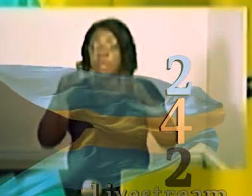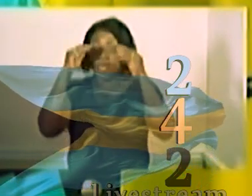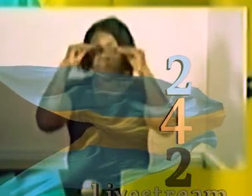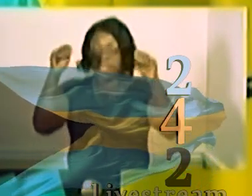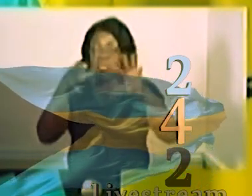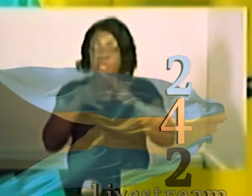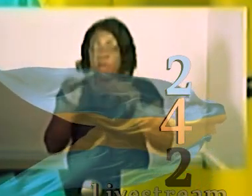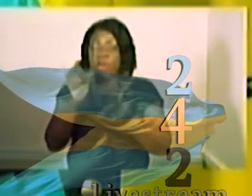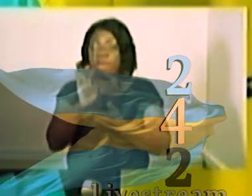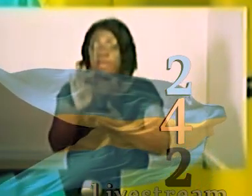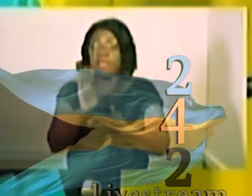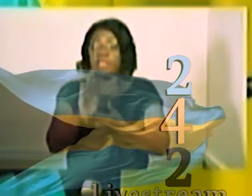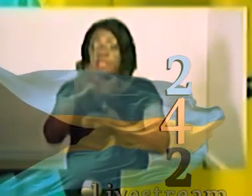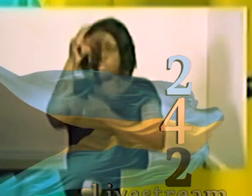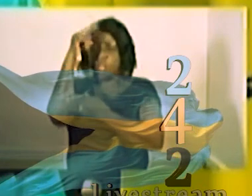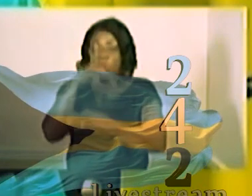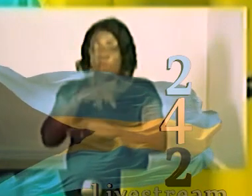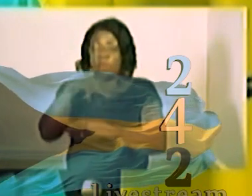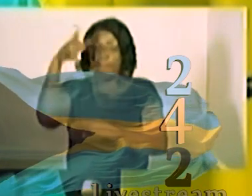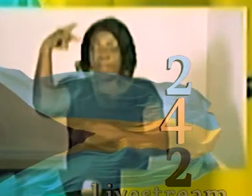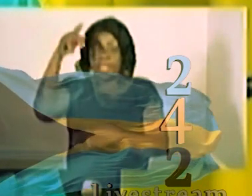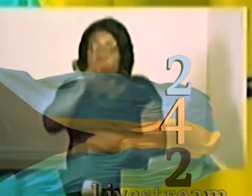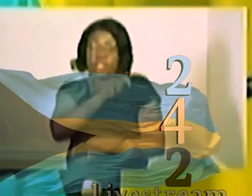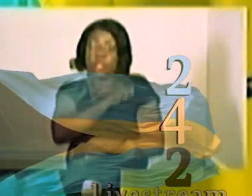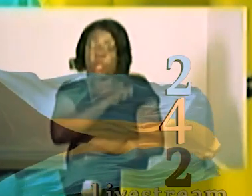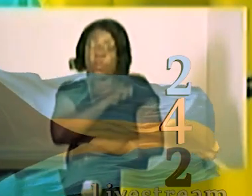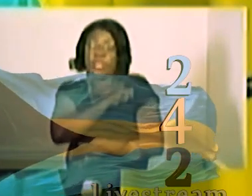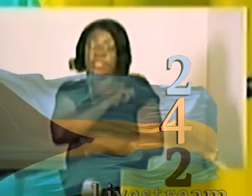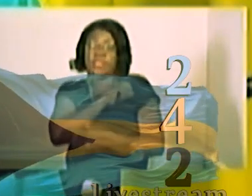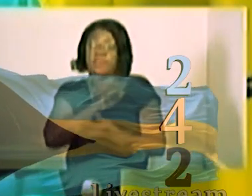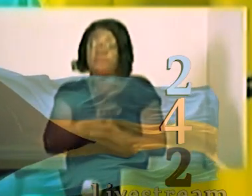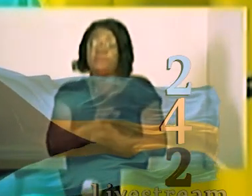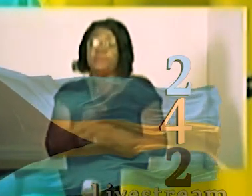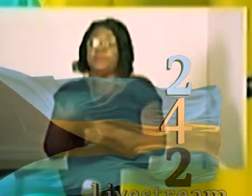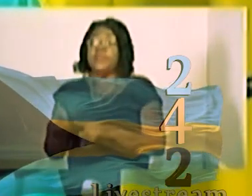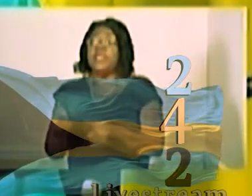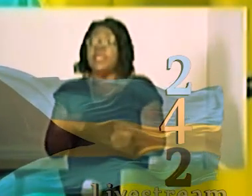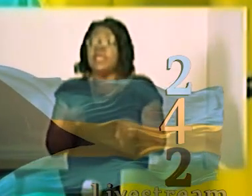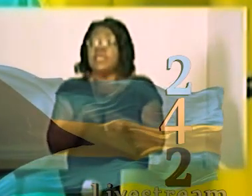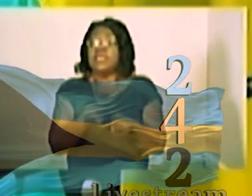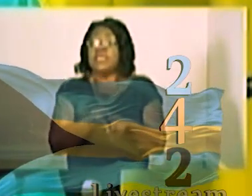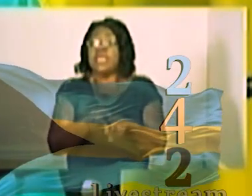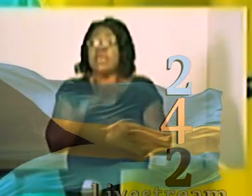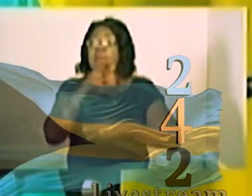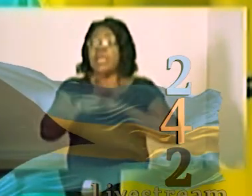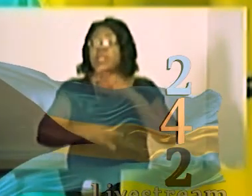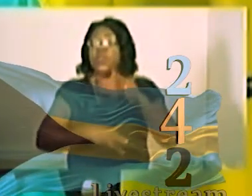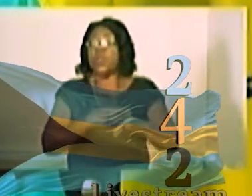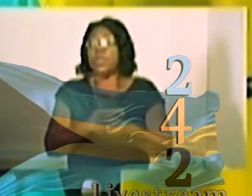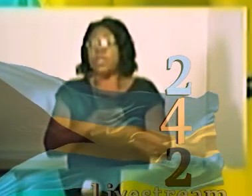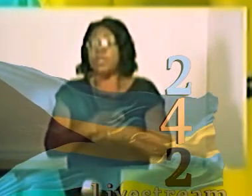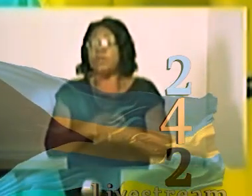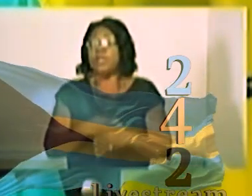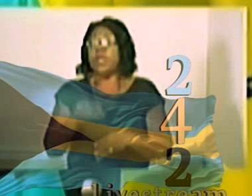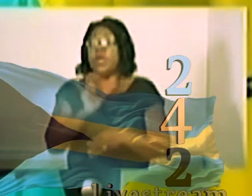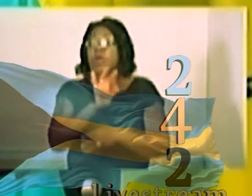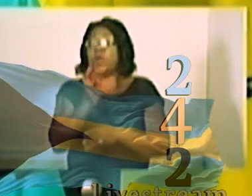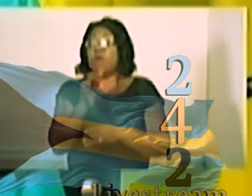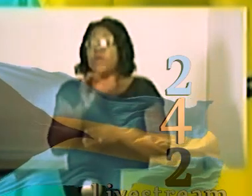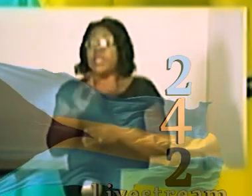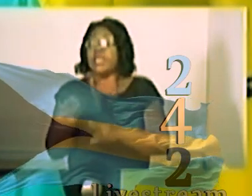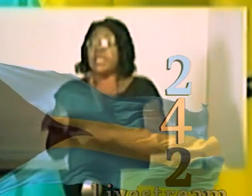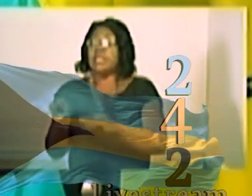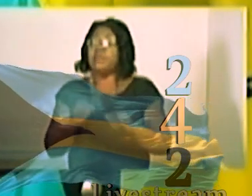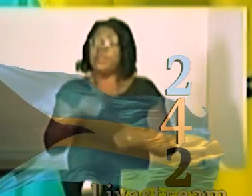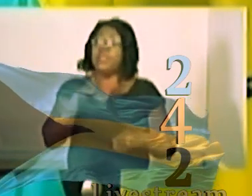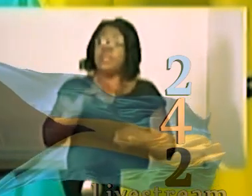of Finance, the Honorable Peter Turnquist. Just like the rest of the world, COVID-19 has put